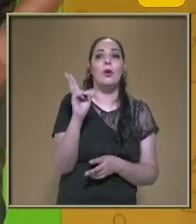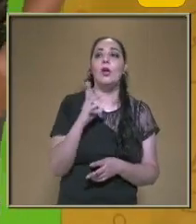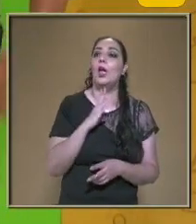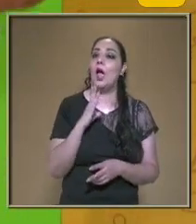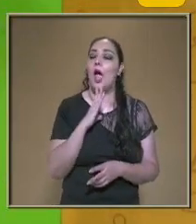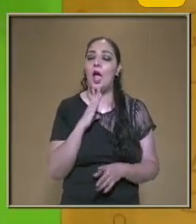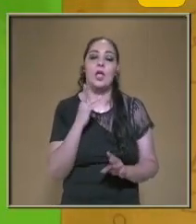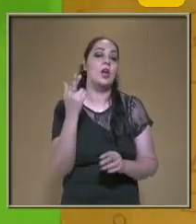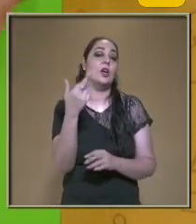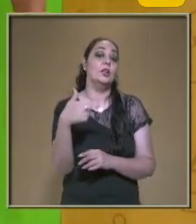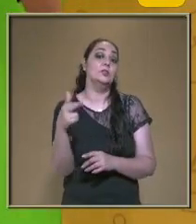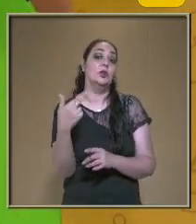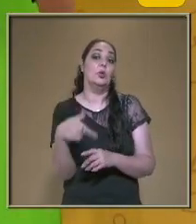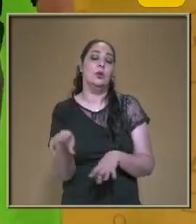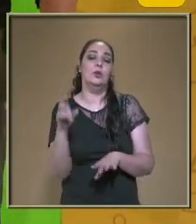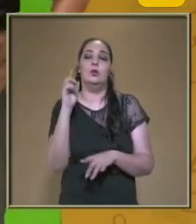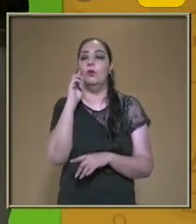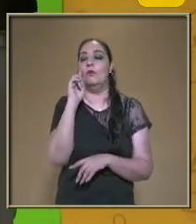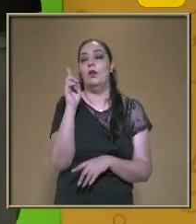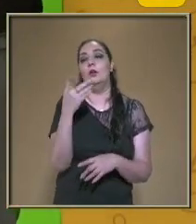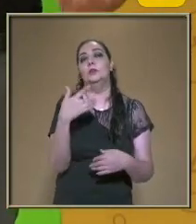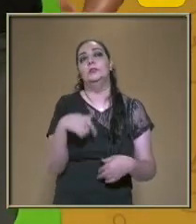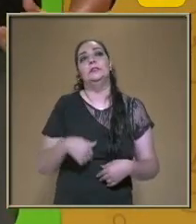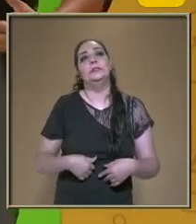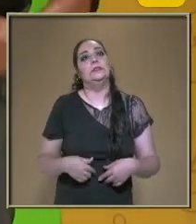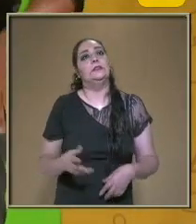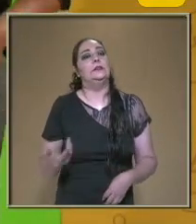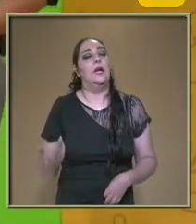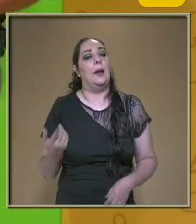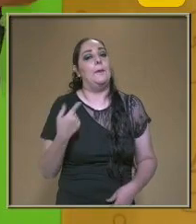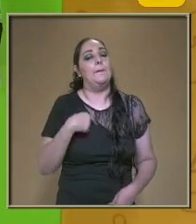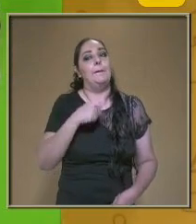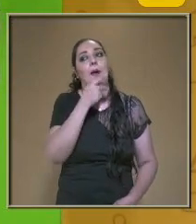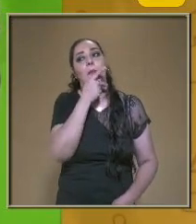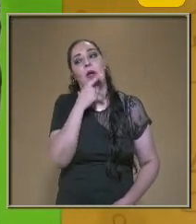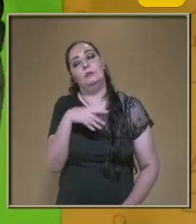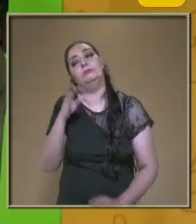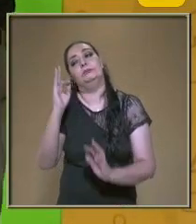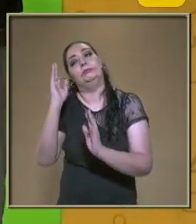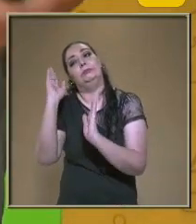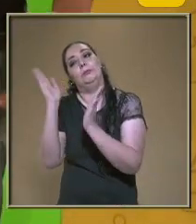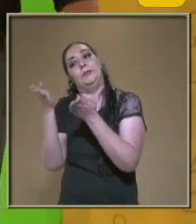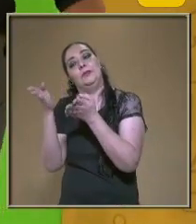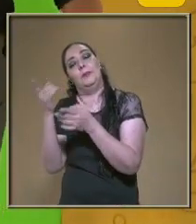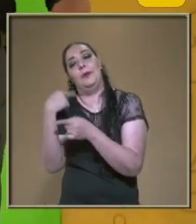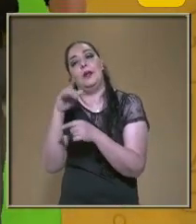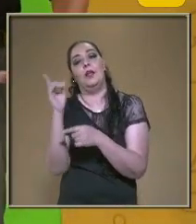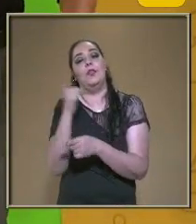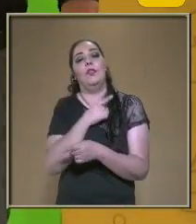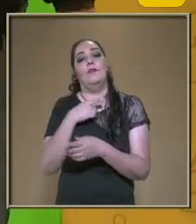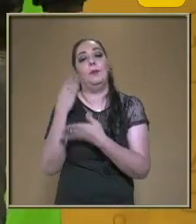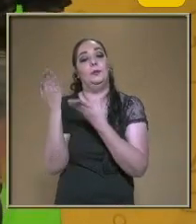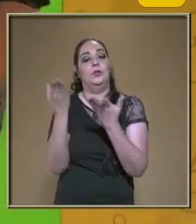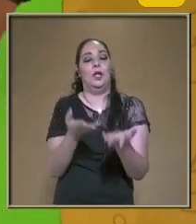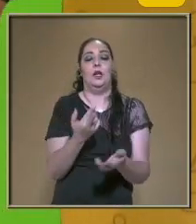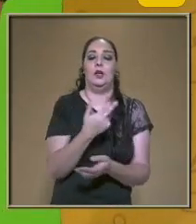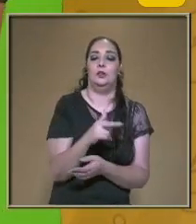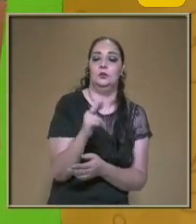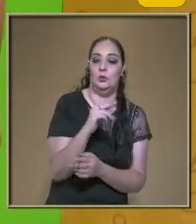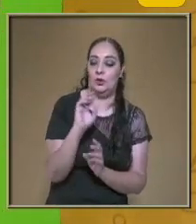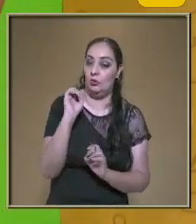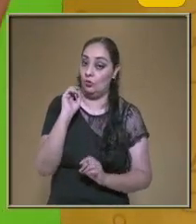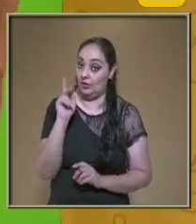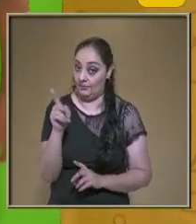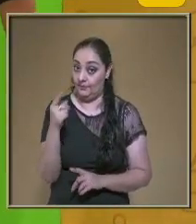is a restaurant and I start to try to convince my father that we must arrive to the restaurant, okay?